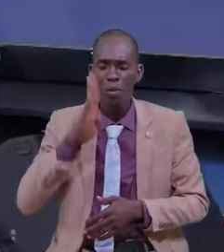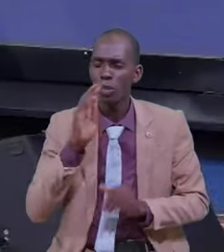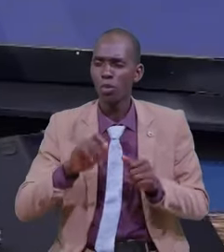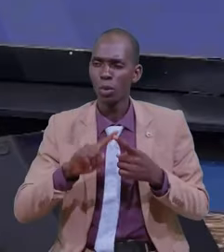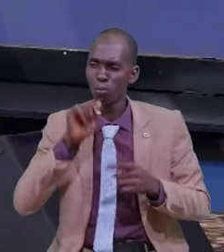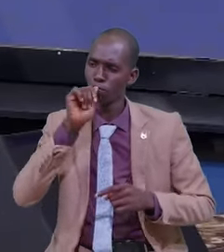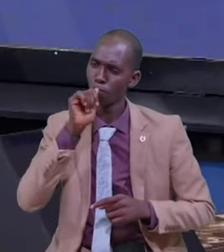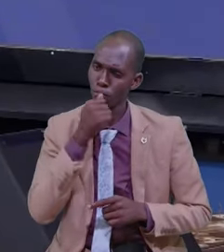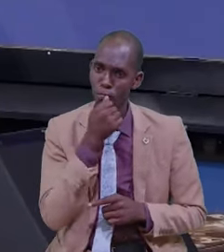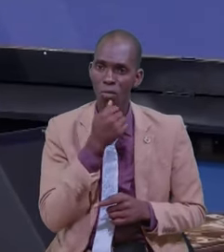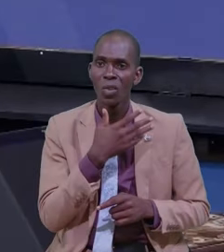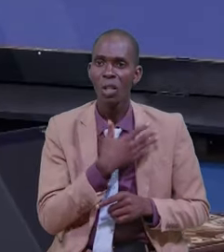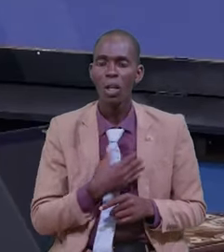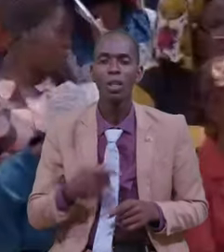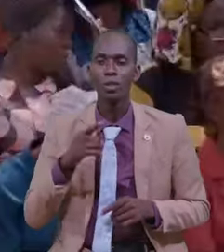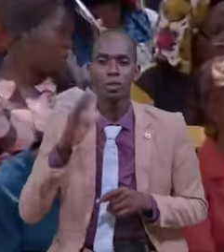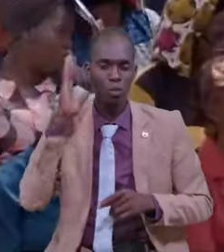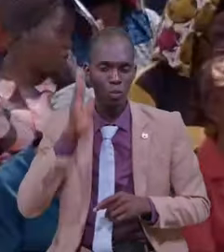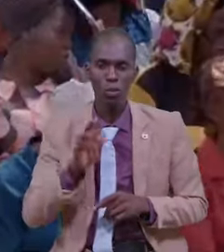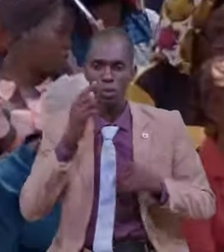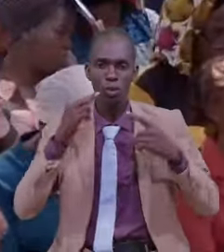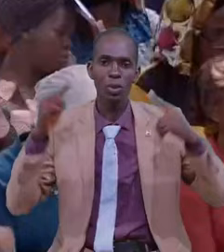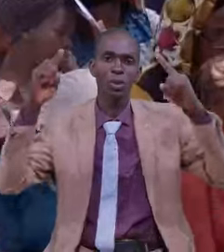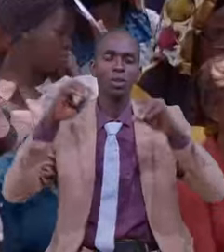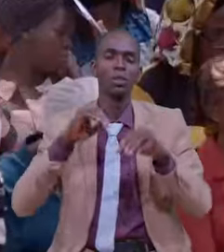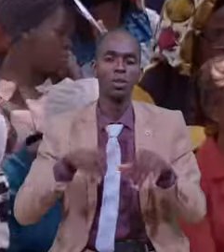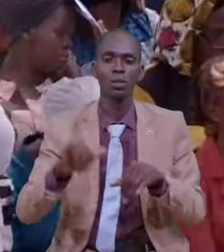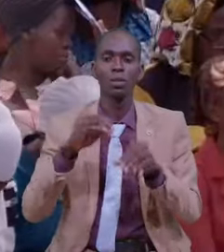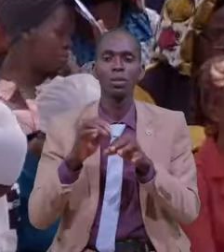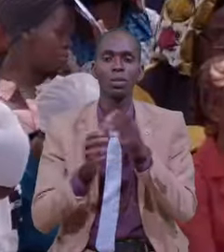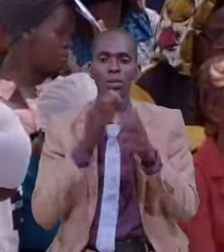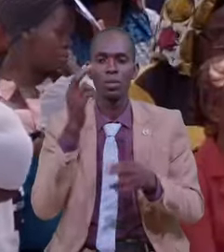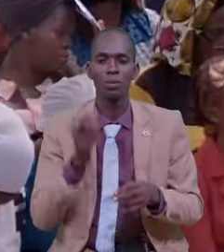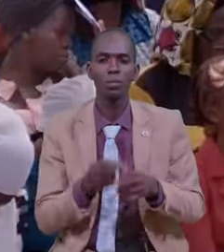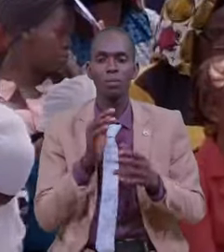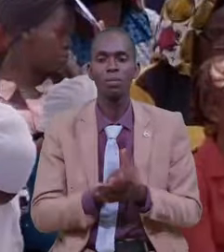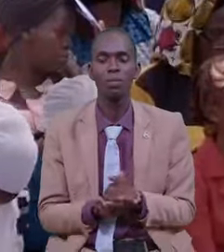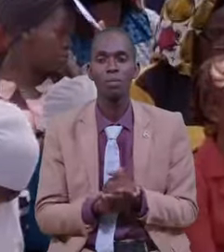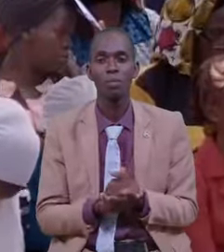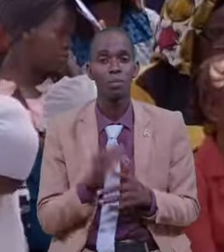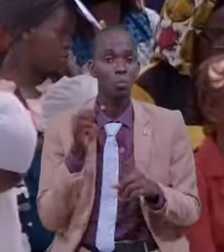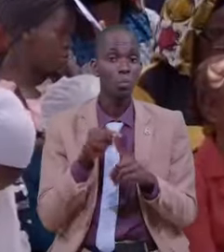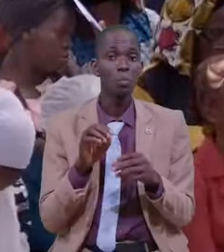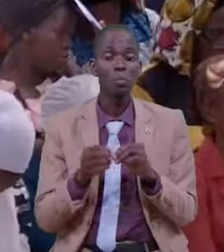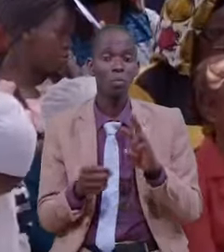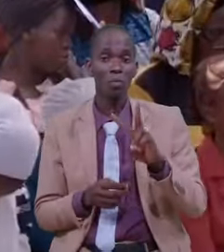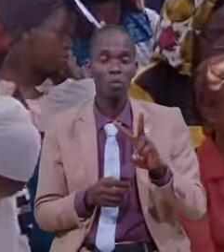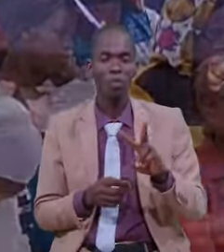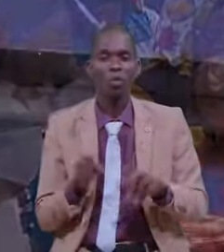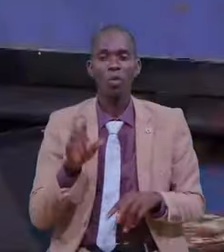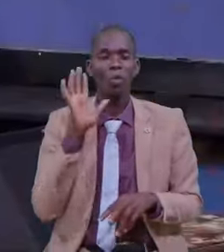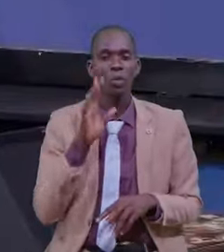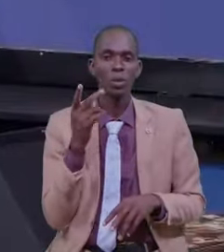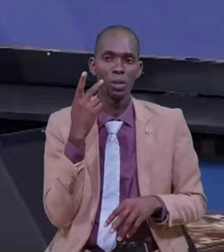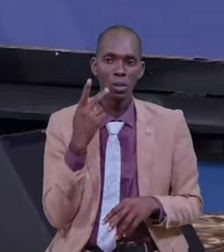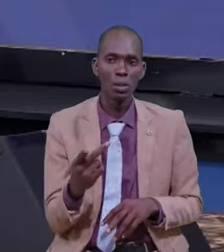you'll see succeed in Jesus' name. Now, in this point number two, we're looking at